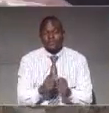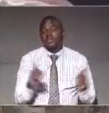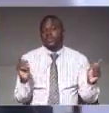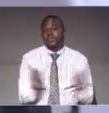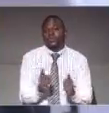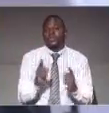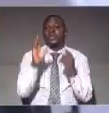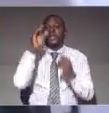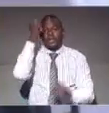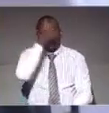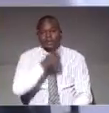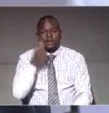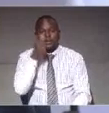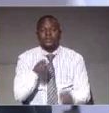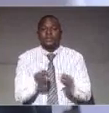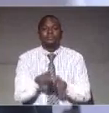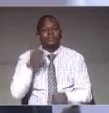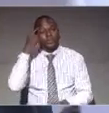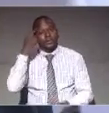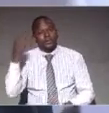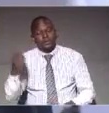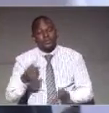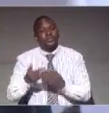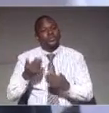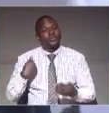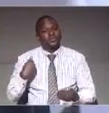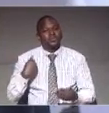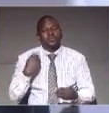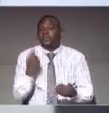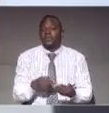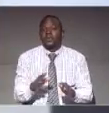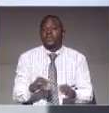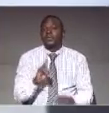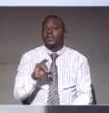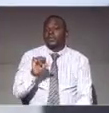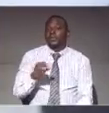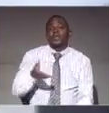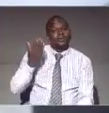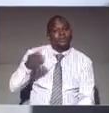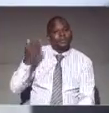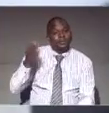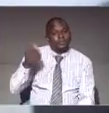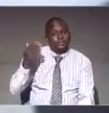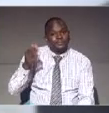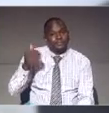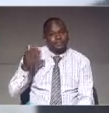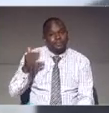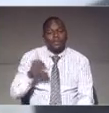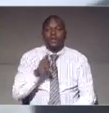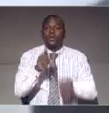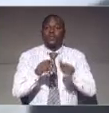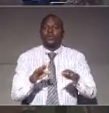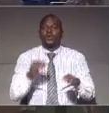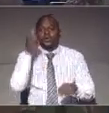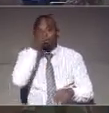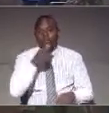Africa, and you can imagine what it was in 1900, when the population of Africa